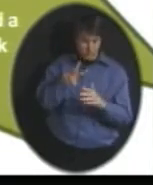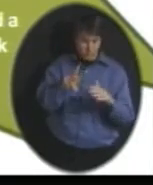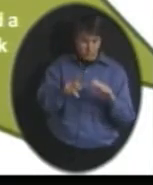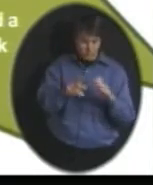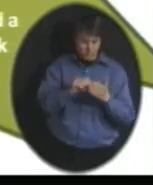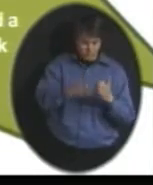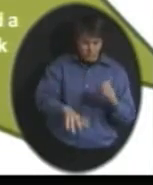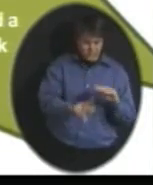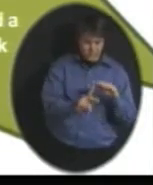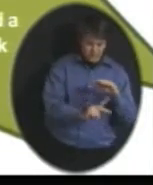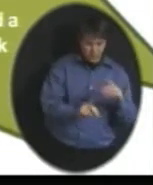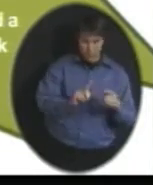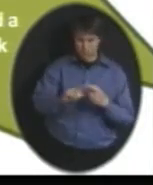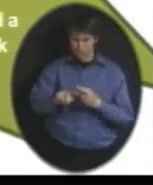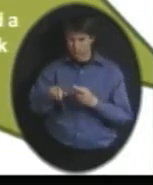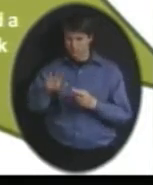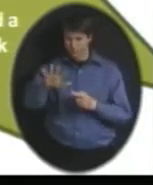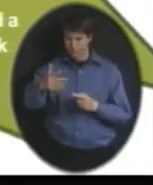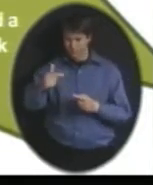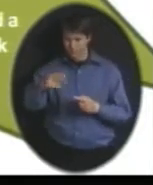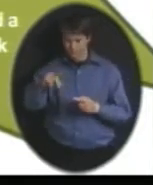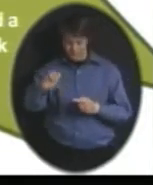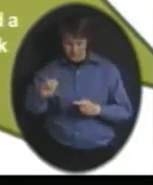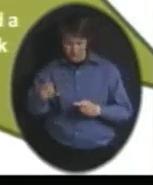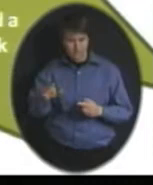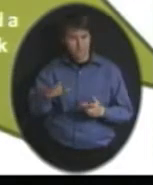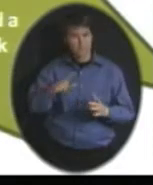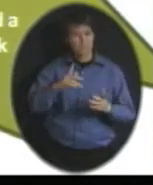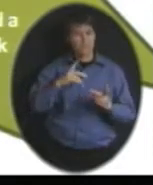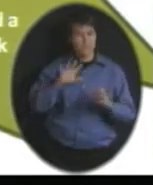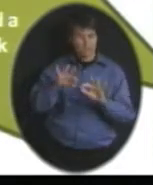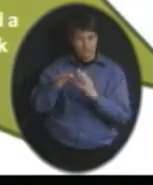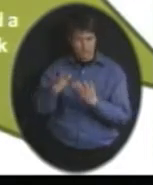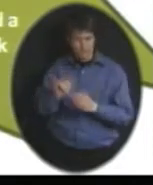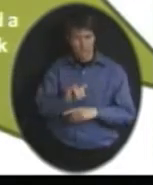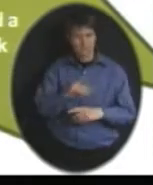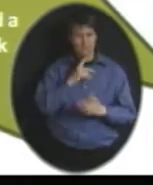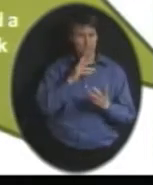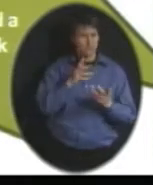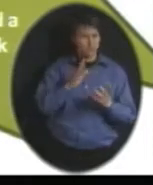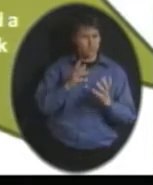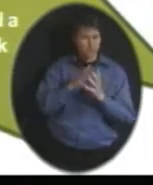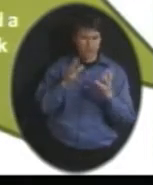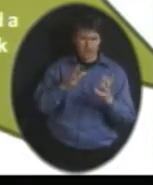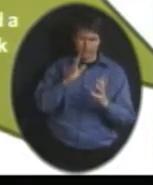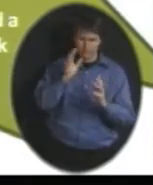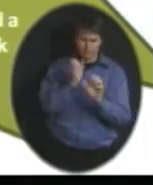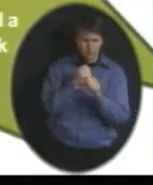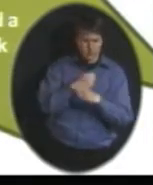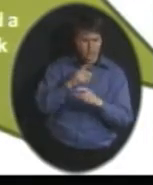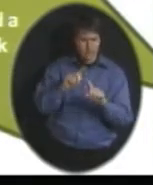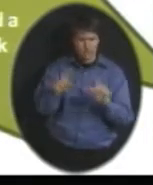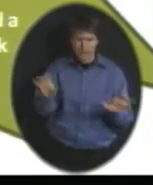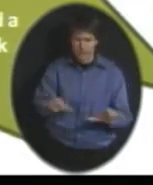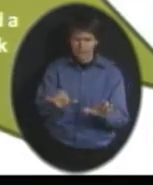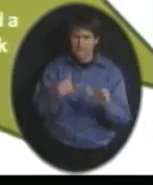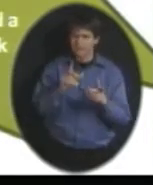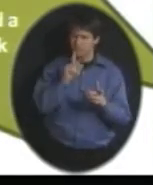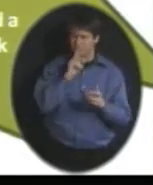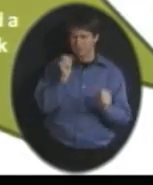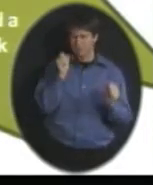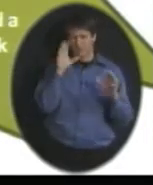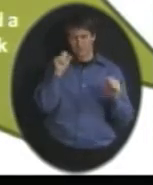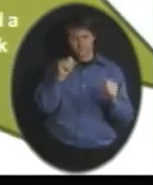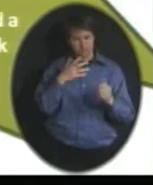through 5th grade and for different families. Did a lot of that, creating activities, and it was amazing what they were able to create